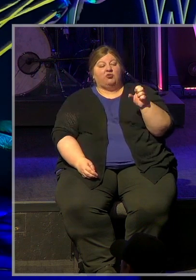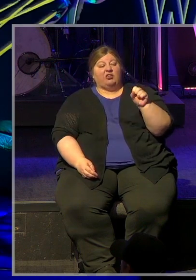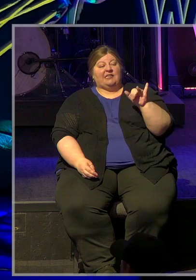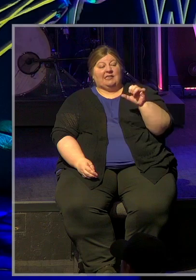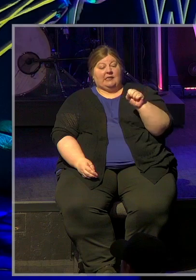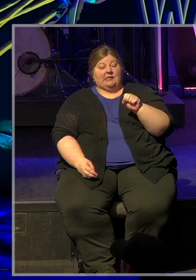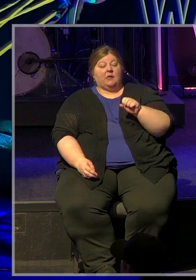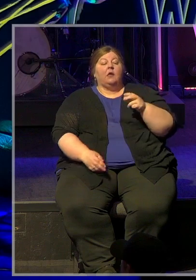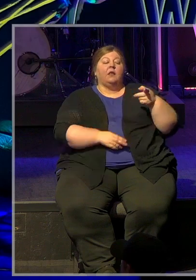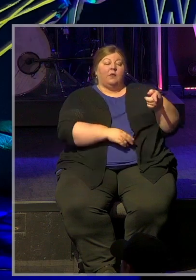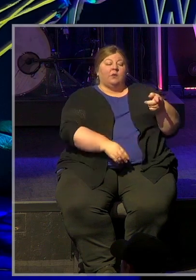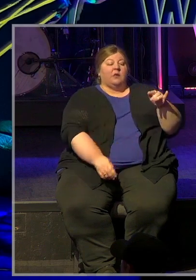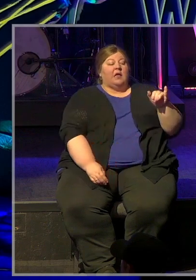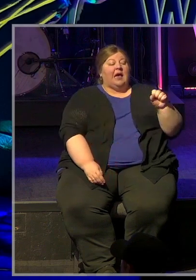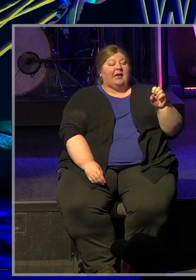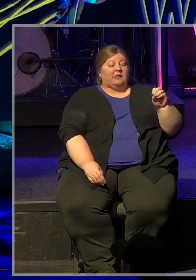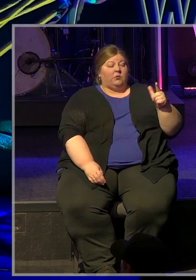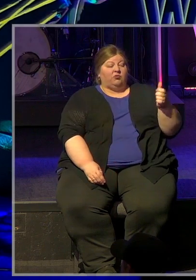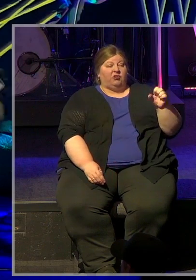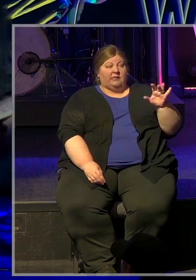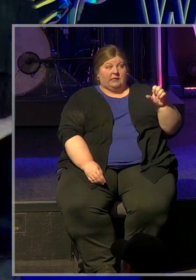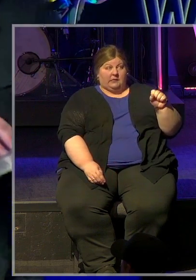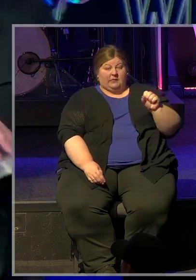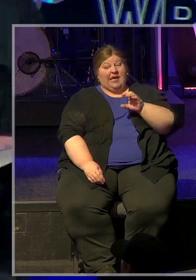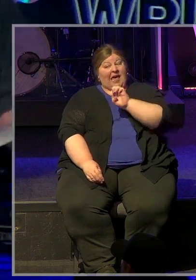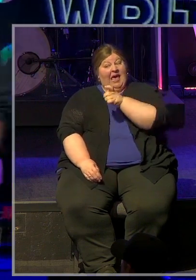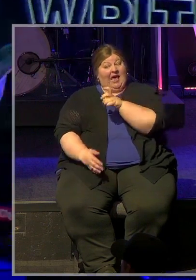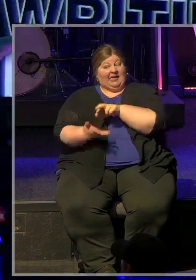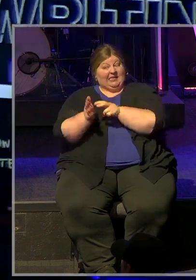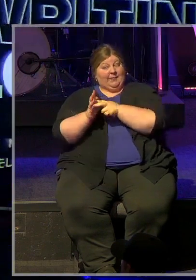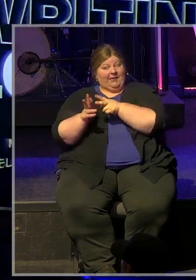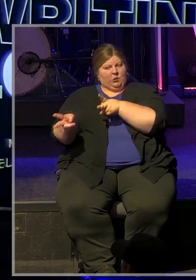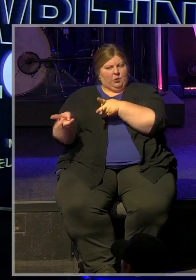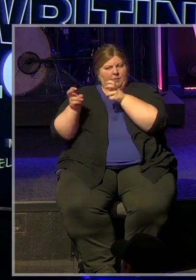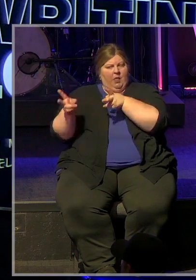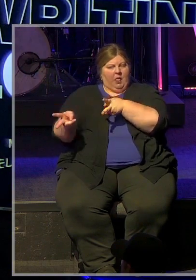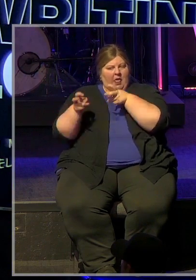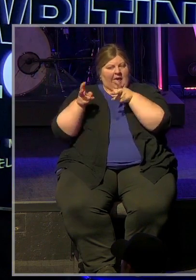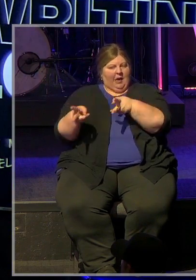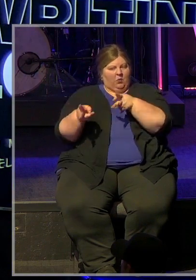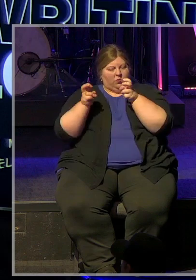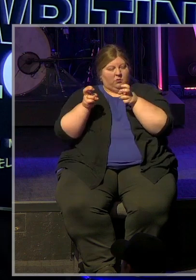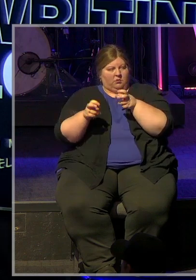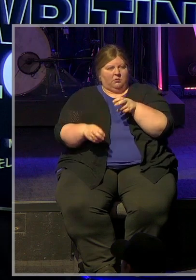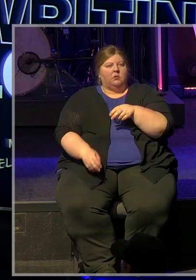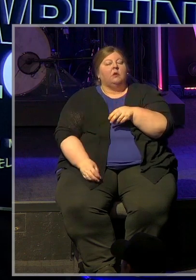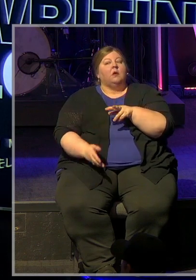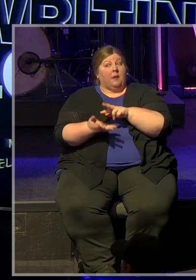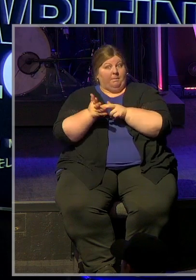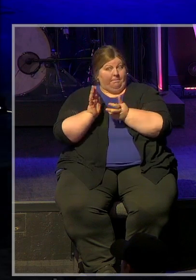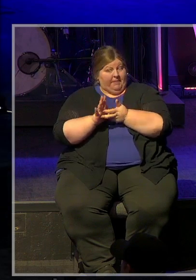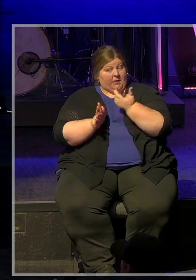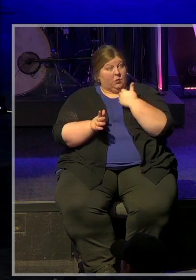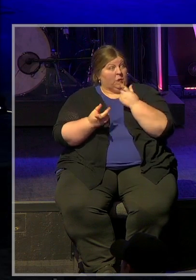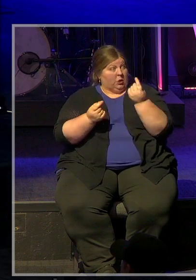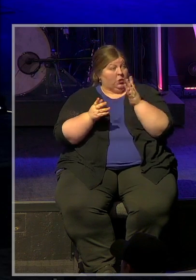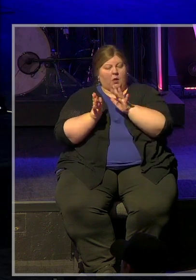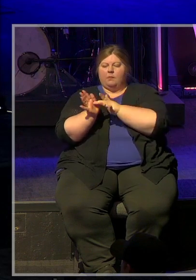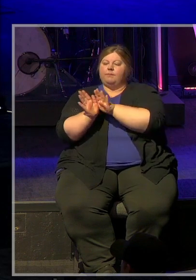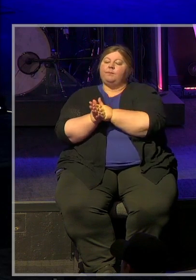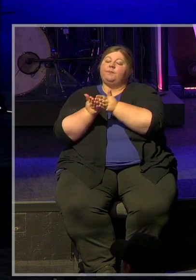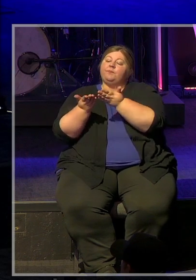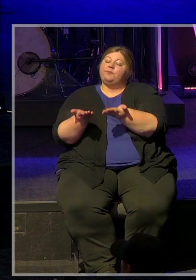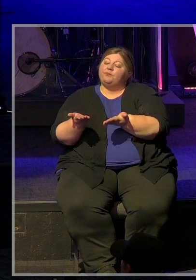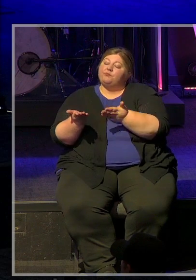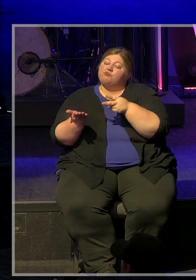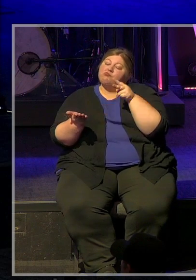called eisegesis. Exegesis, E-X, means to pull out. So exegesis means what we do is we come to scripture, we open it